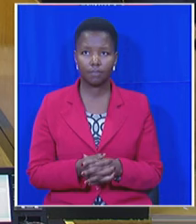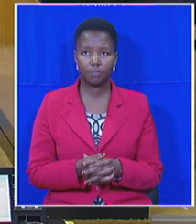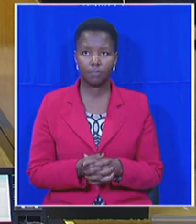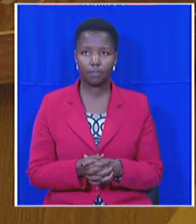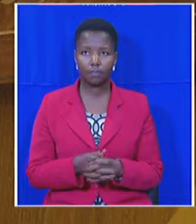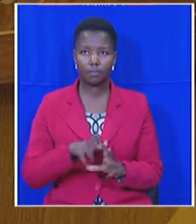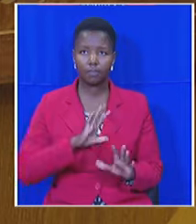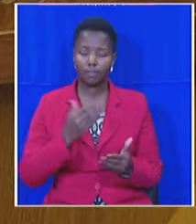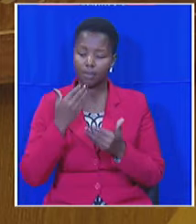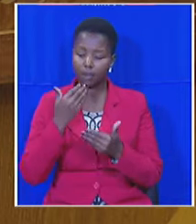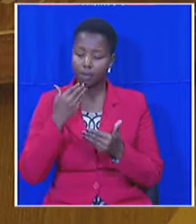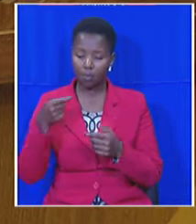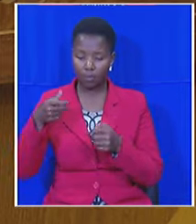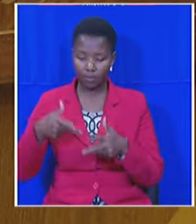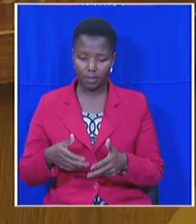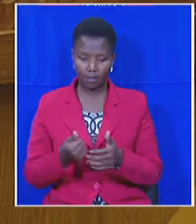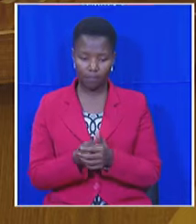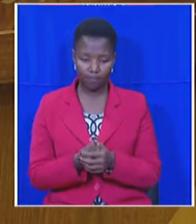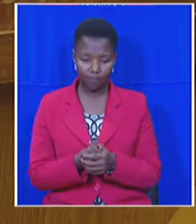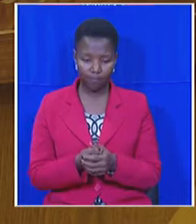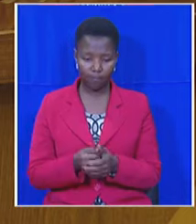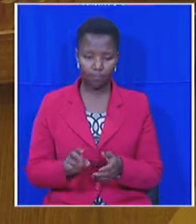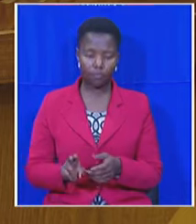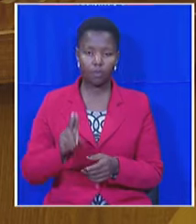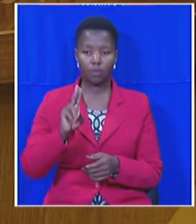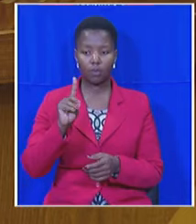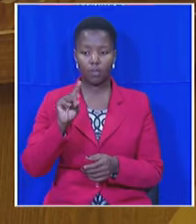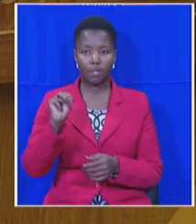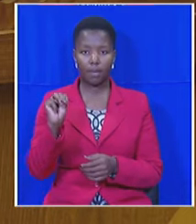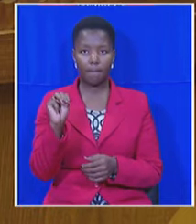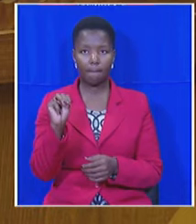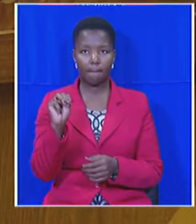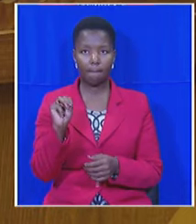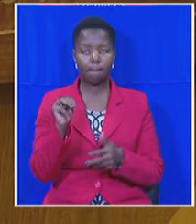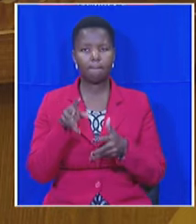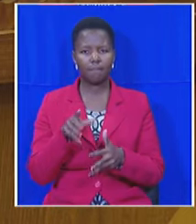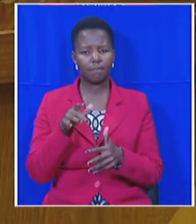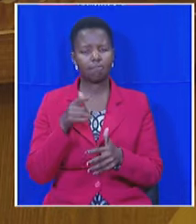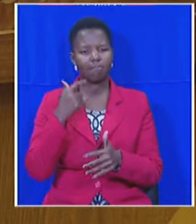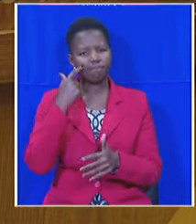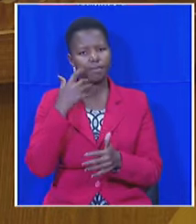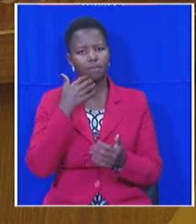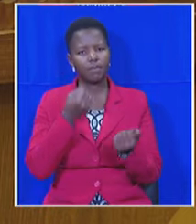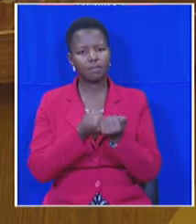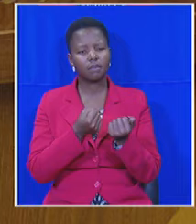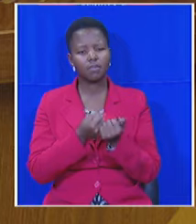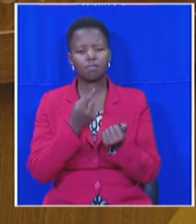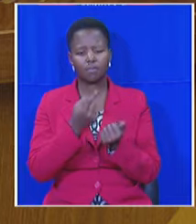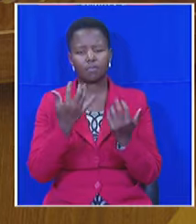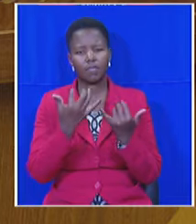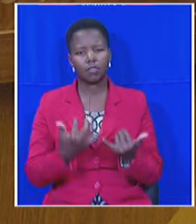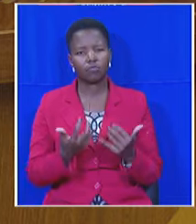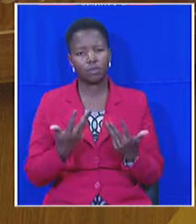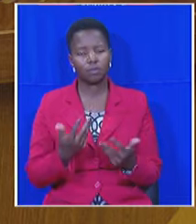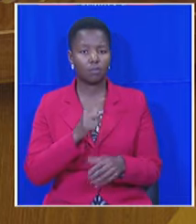Thank you, Speaker. The UDM prefers to support this budget, Honorable Minister.